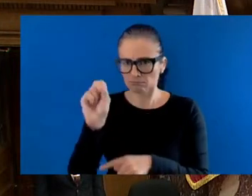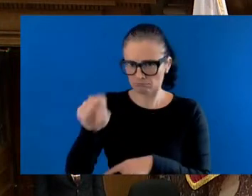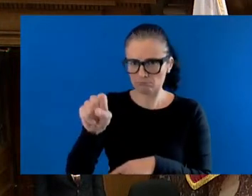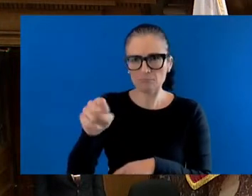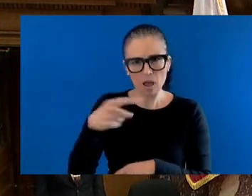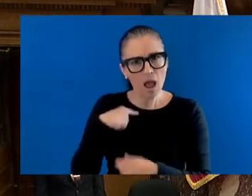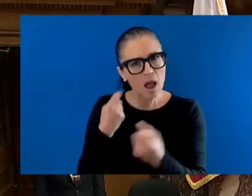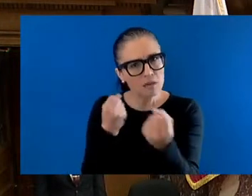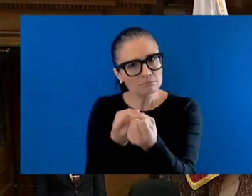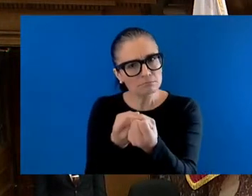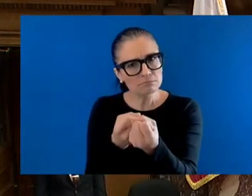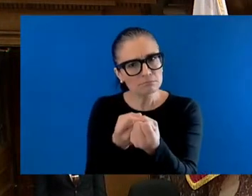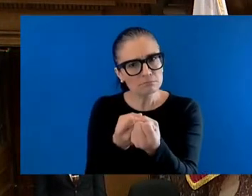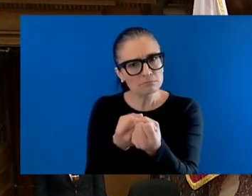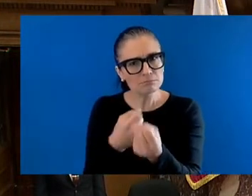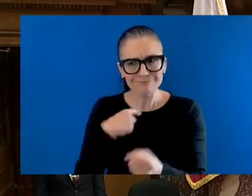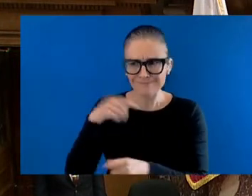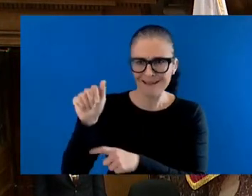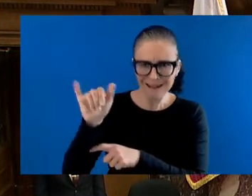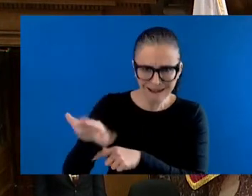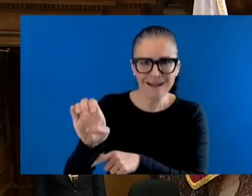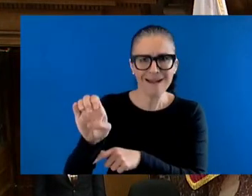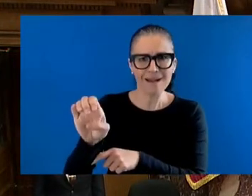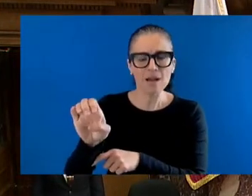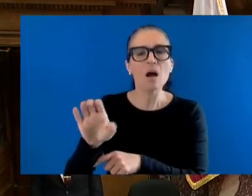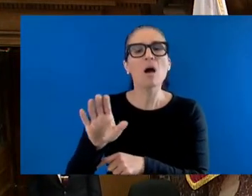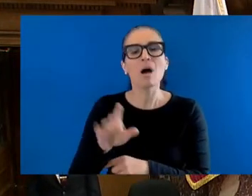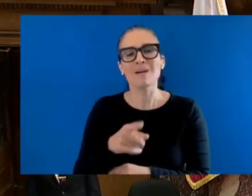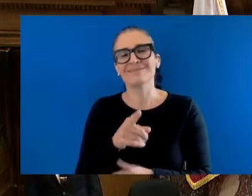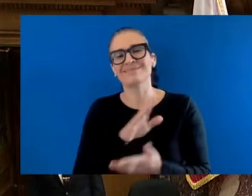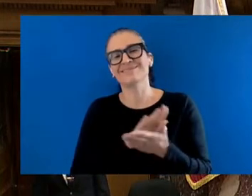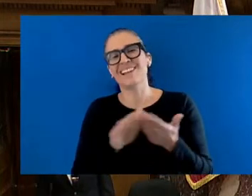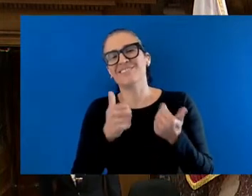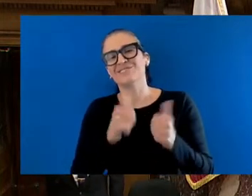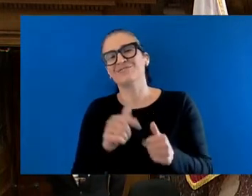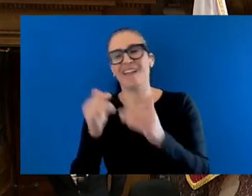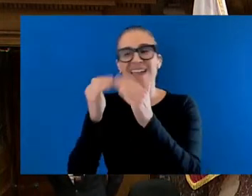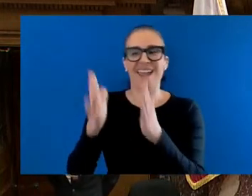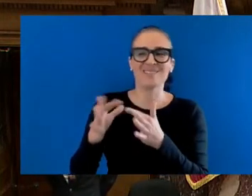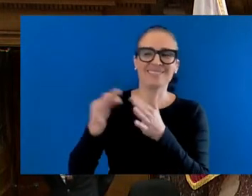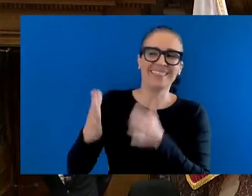heard. Good try, though. Thank you, member. It's okay.